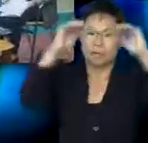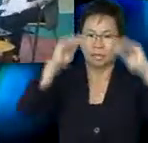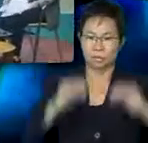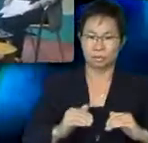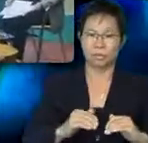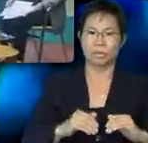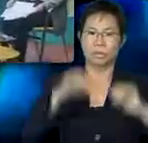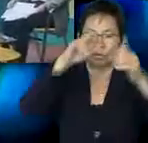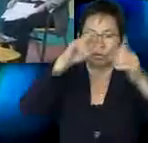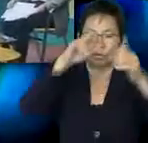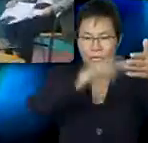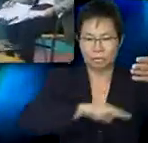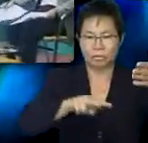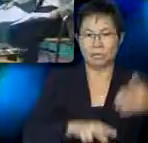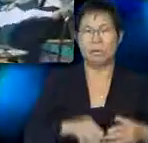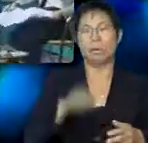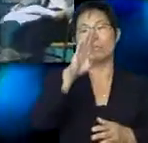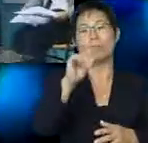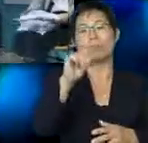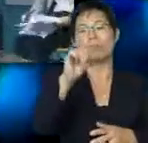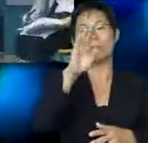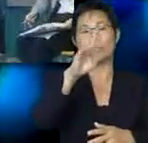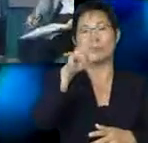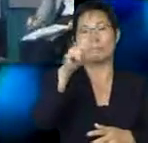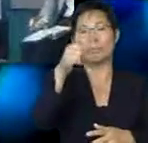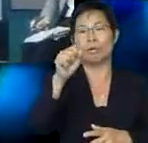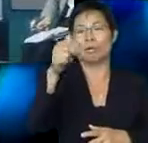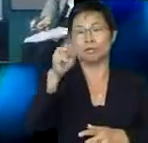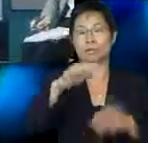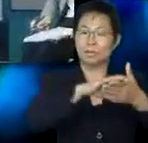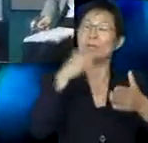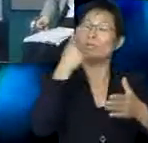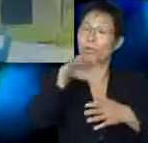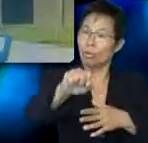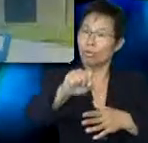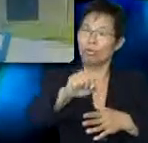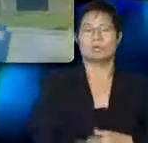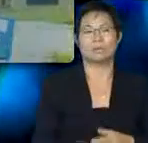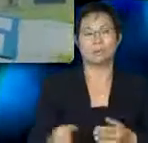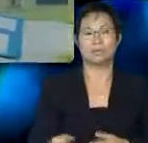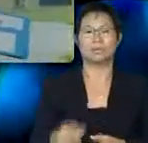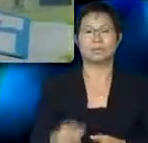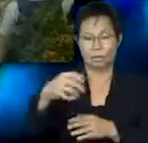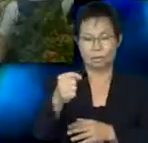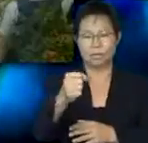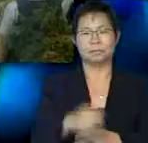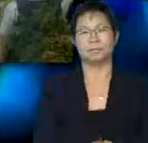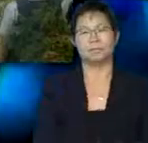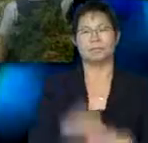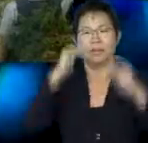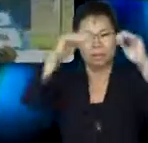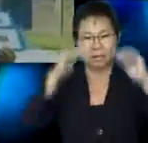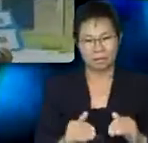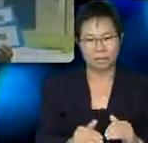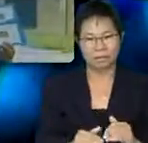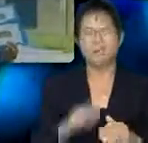can you read this? Balsam. Very good. Who wants to hold the balsam card? All right, Winnie, you hold this card. And the next